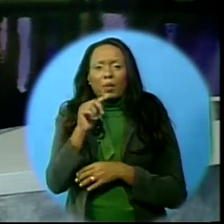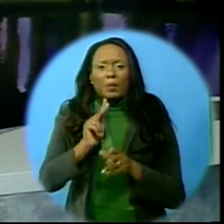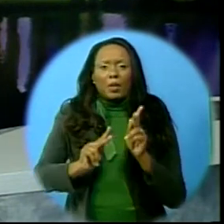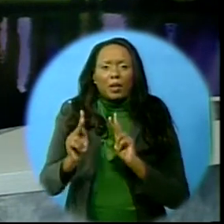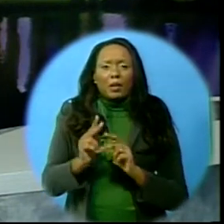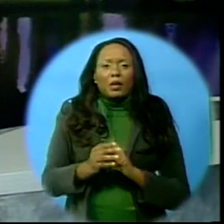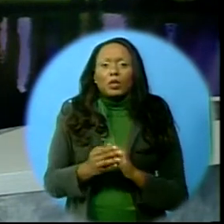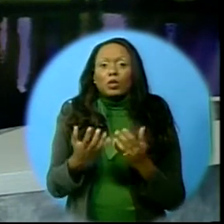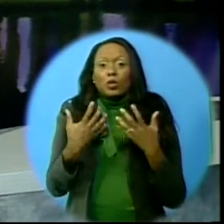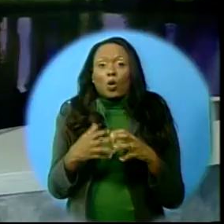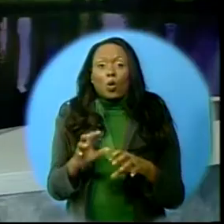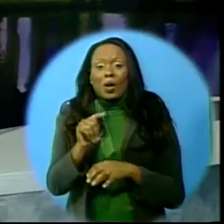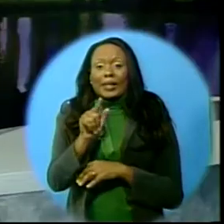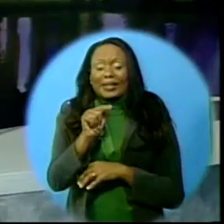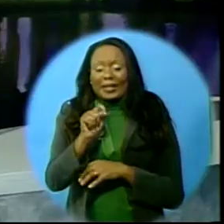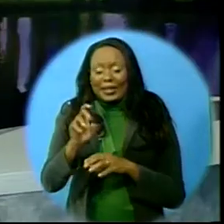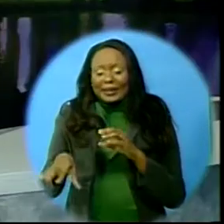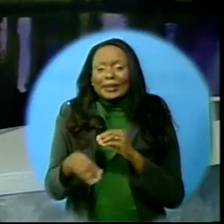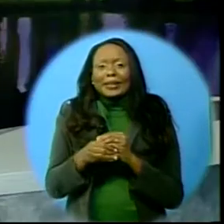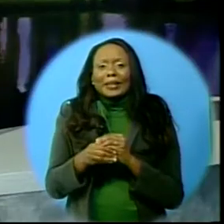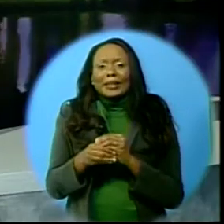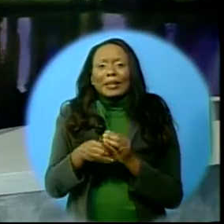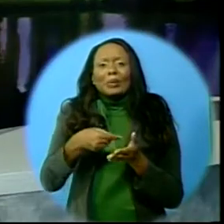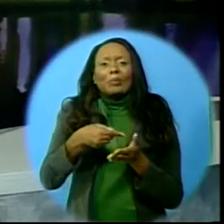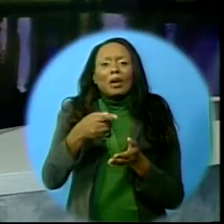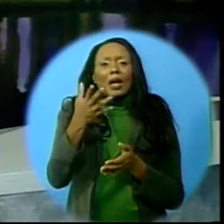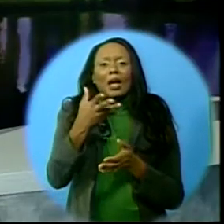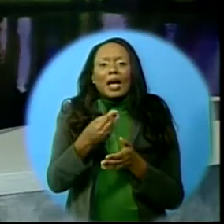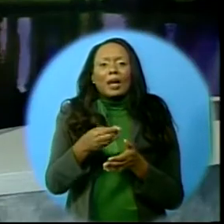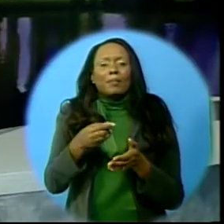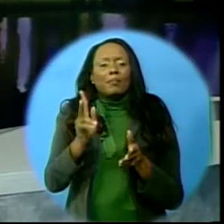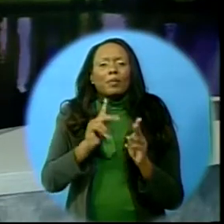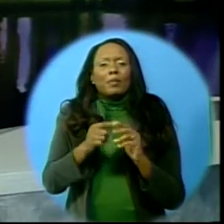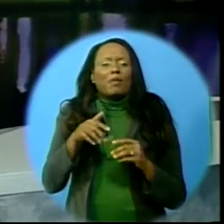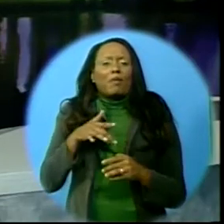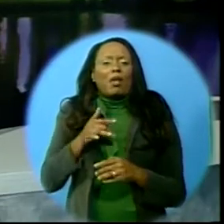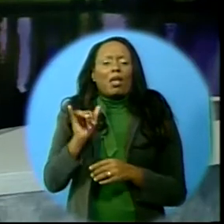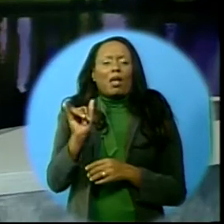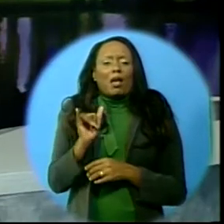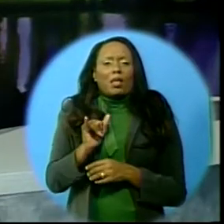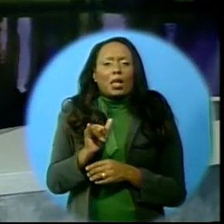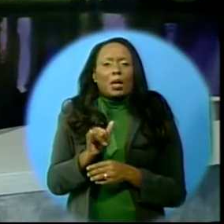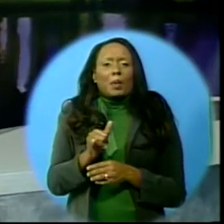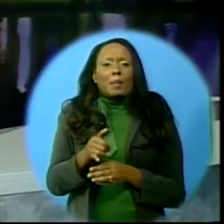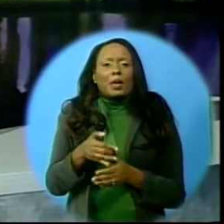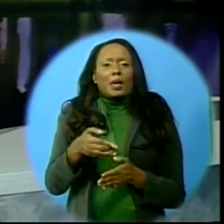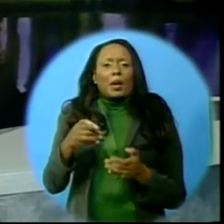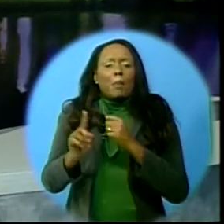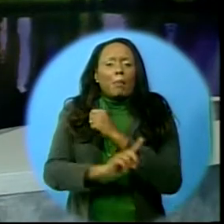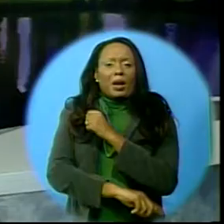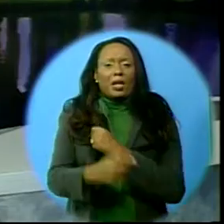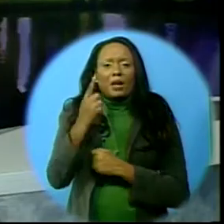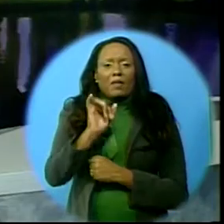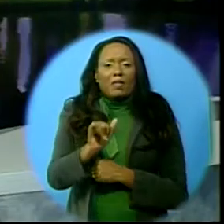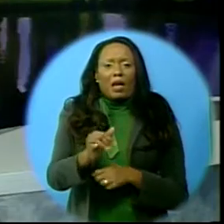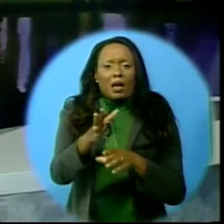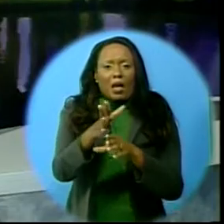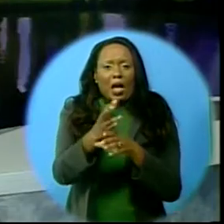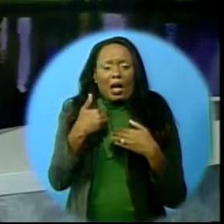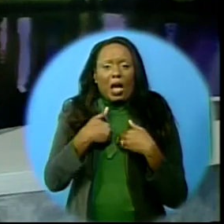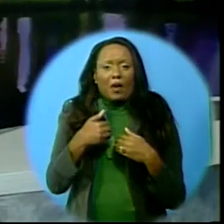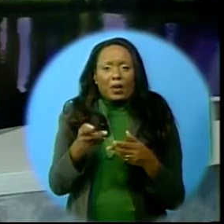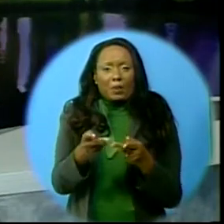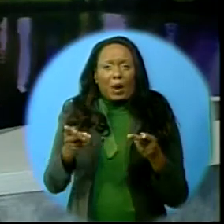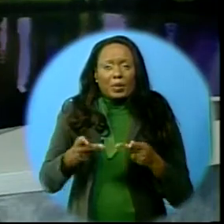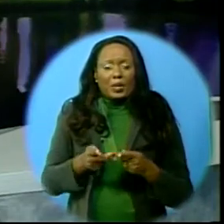longer be administered in a manner which penalizes the resident on the basis of acquisition of a property. We'll